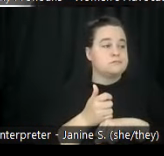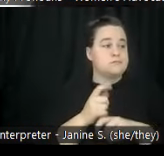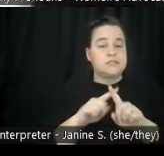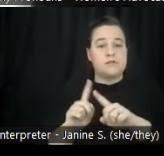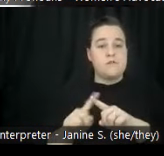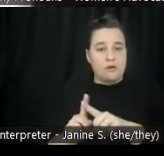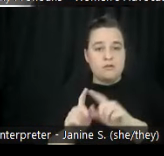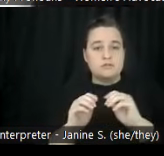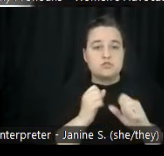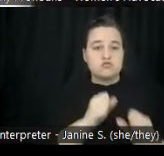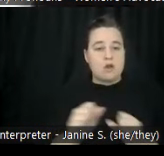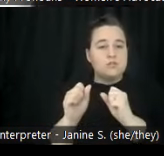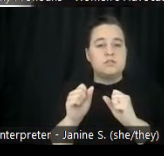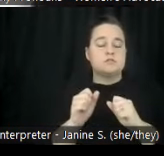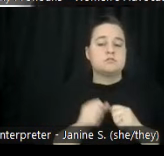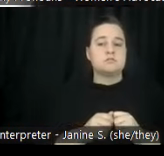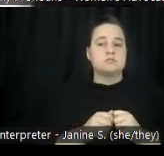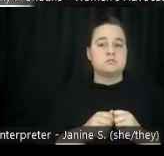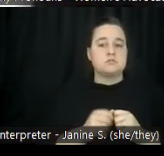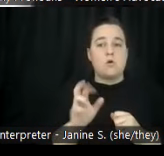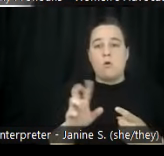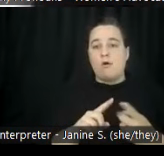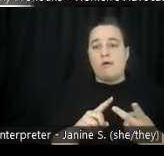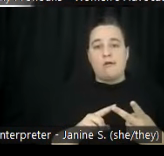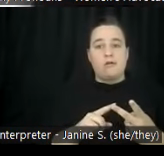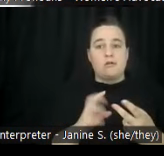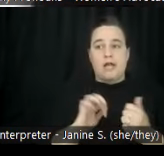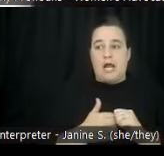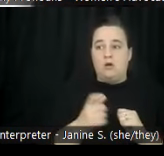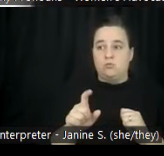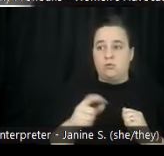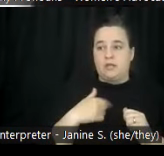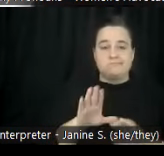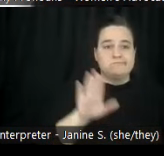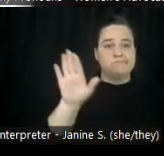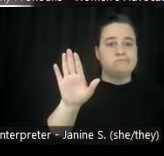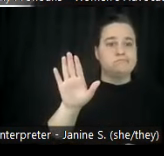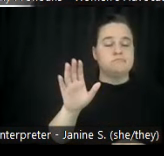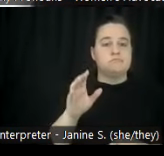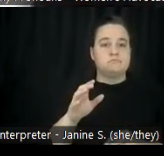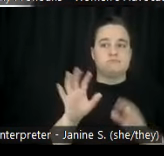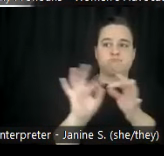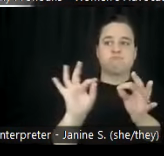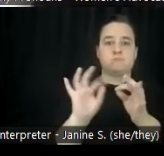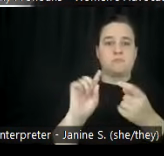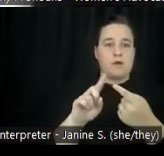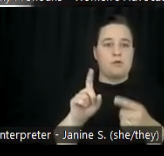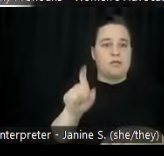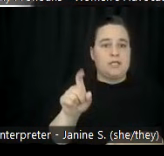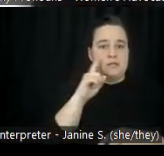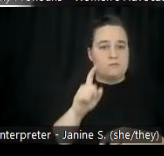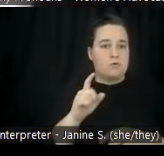or how people can be vocal about the need for legal protections and accessing